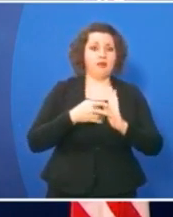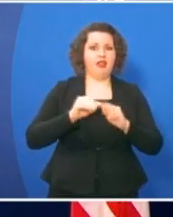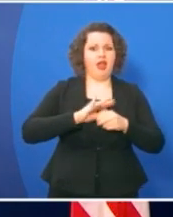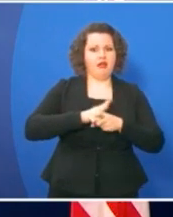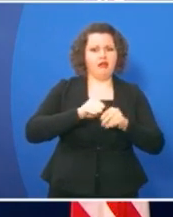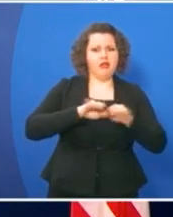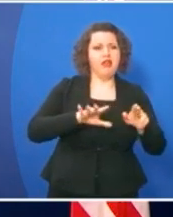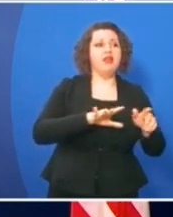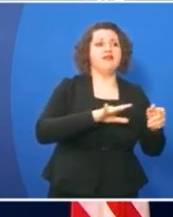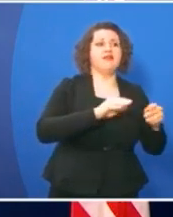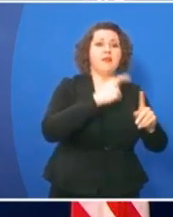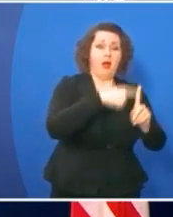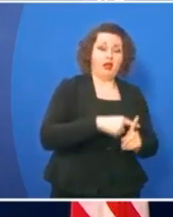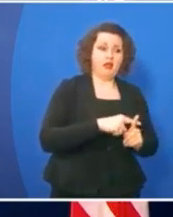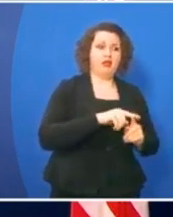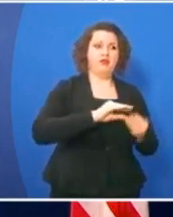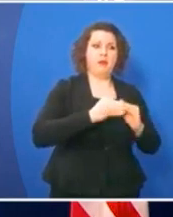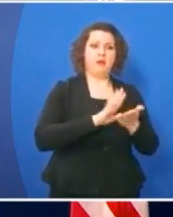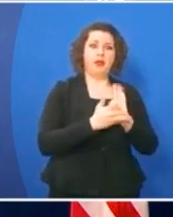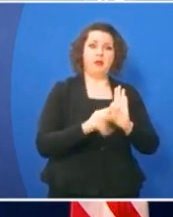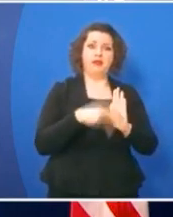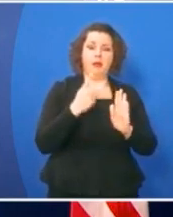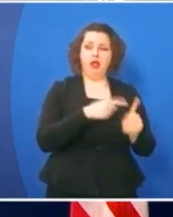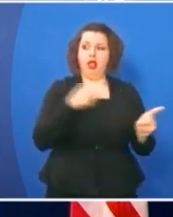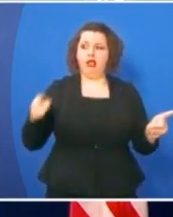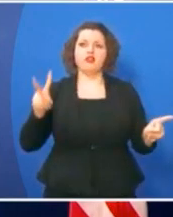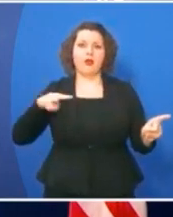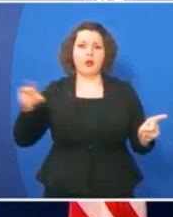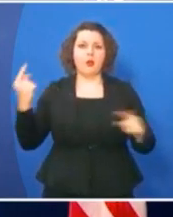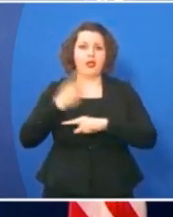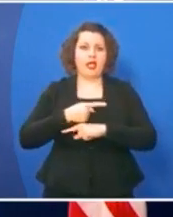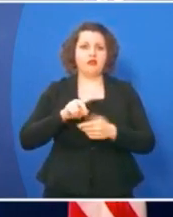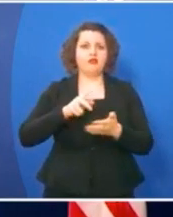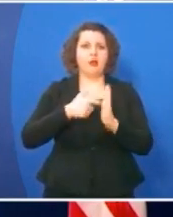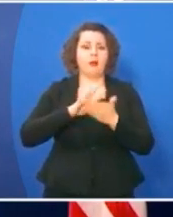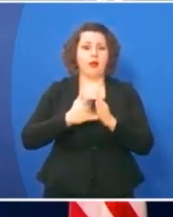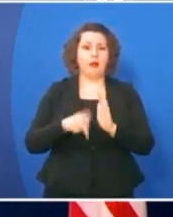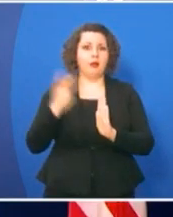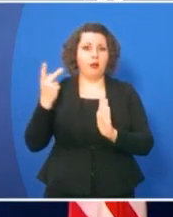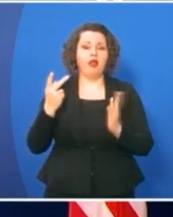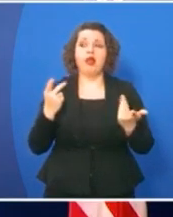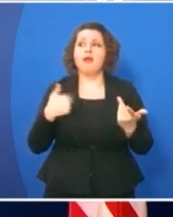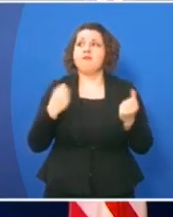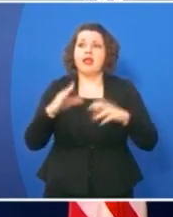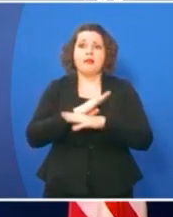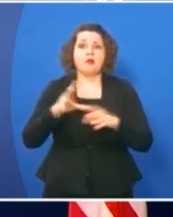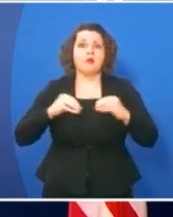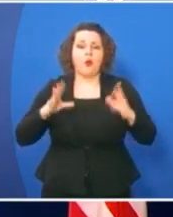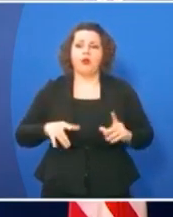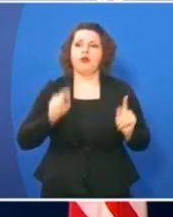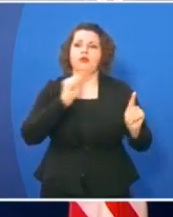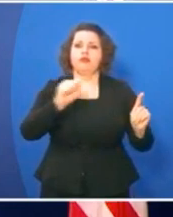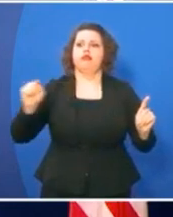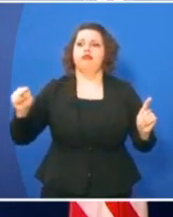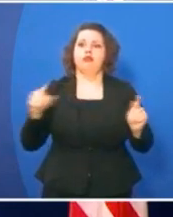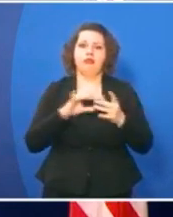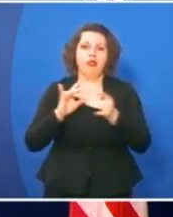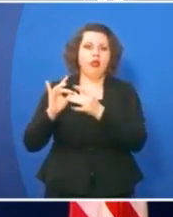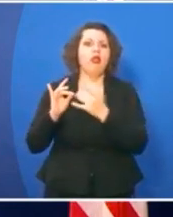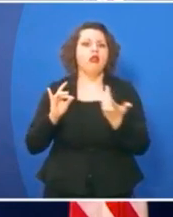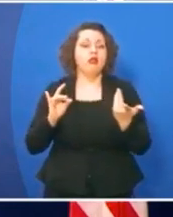is now at 22. And so as you heard from business owner after business owner, and this is just a small sample of what our businesses